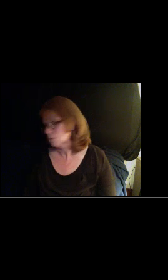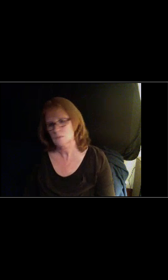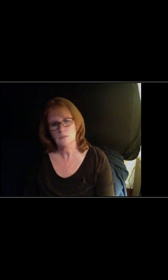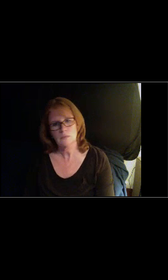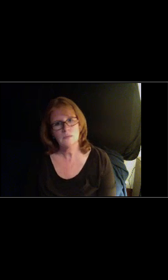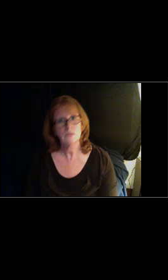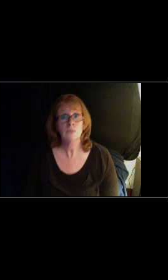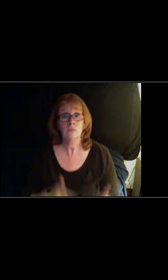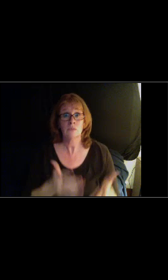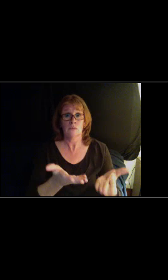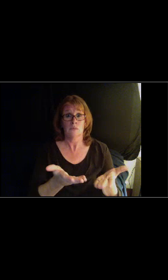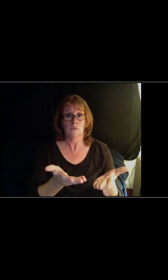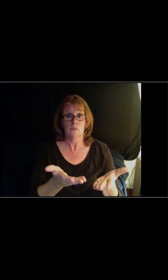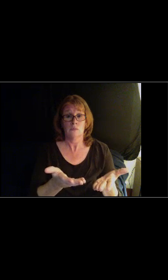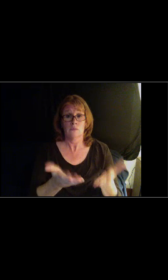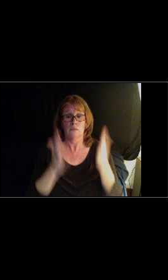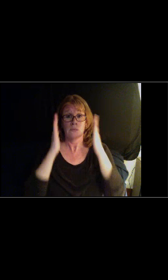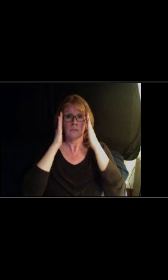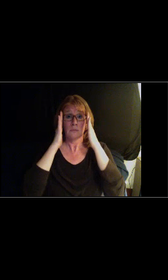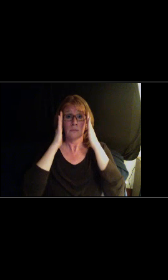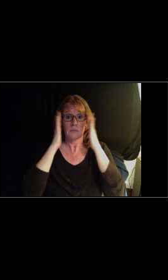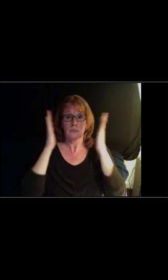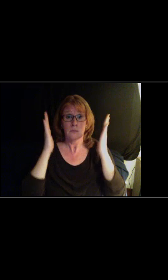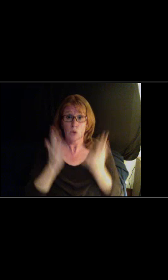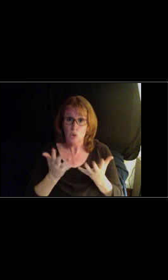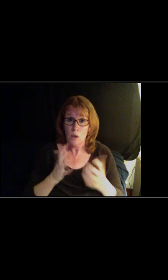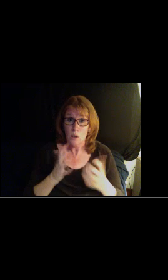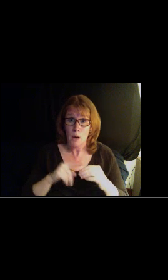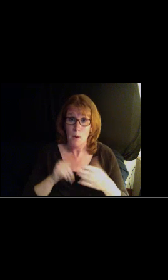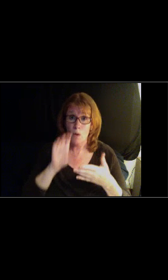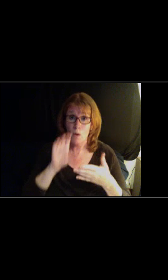back. Next.